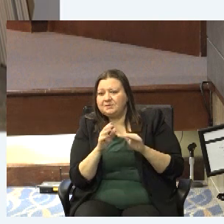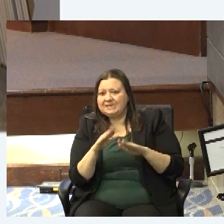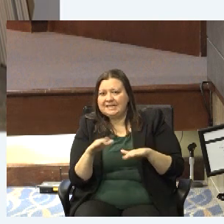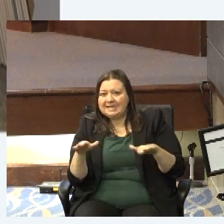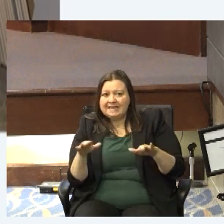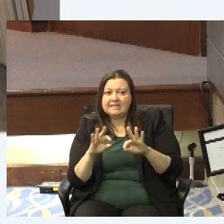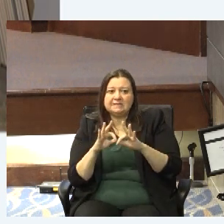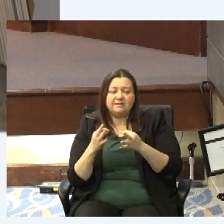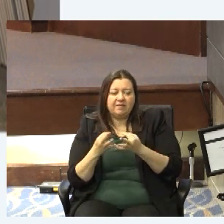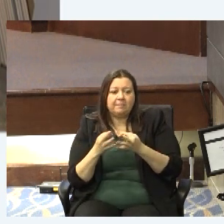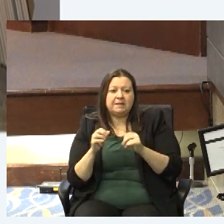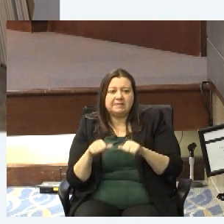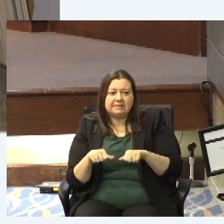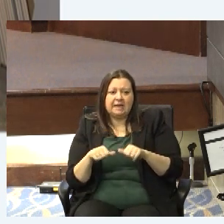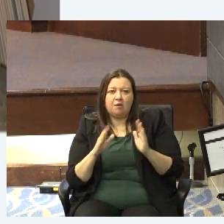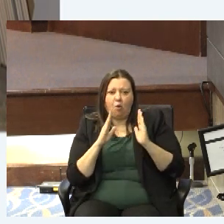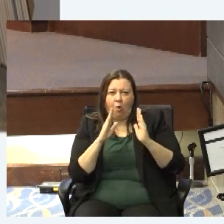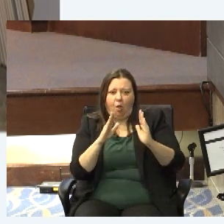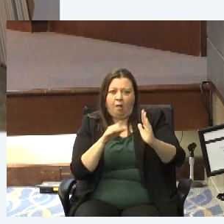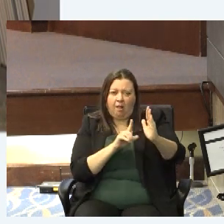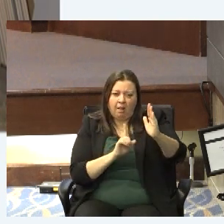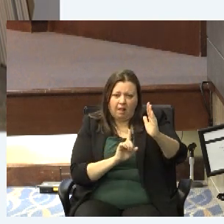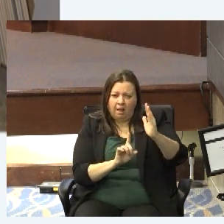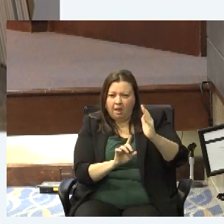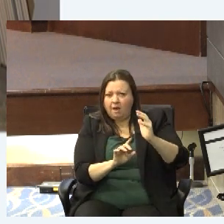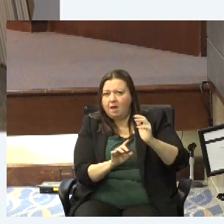kids and families will take this hallway to their